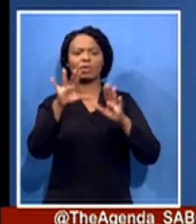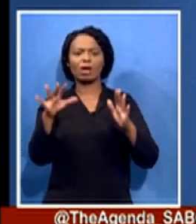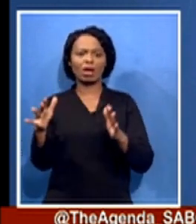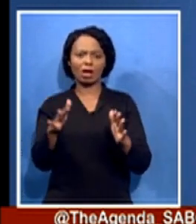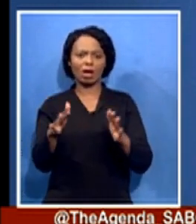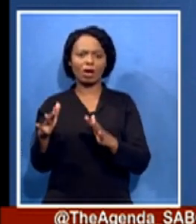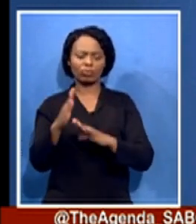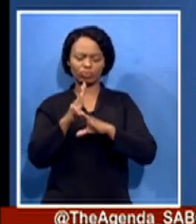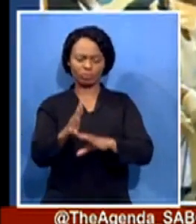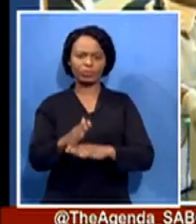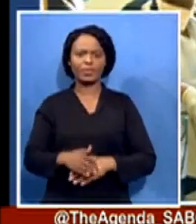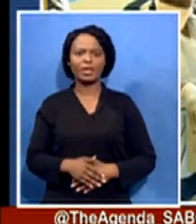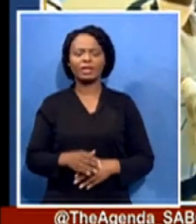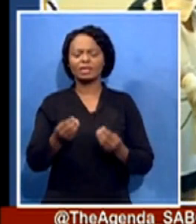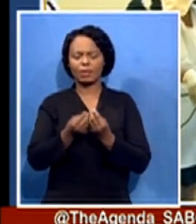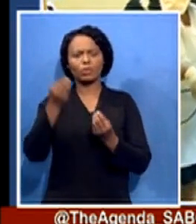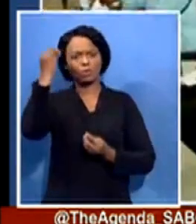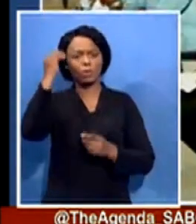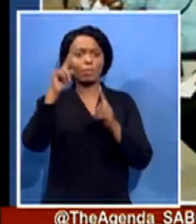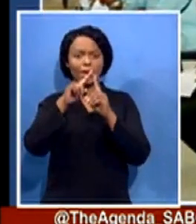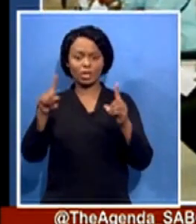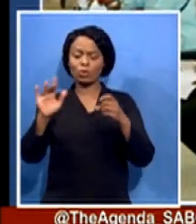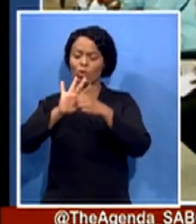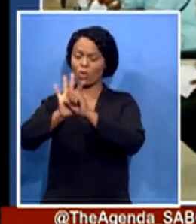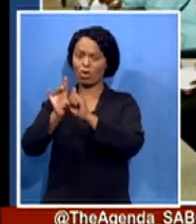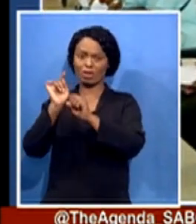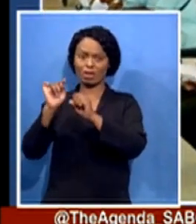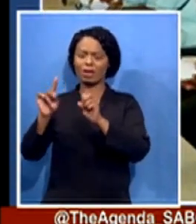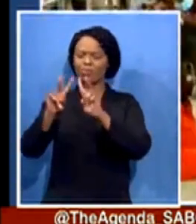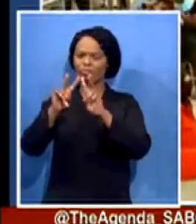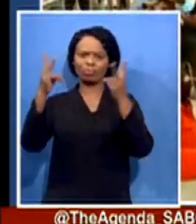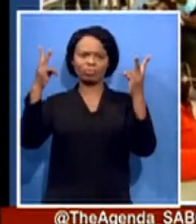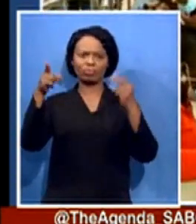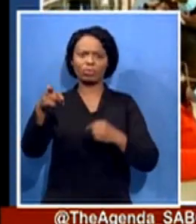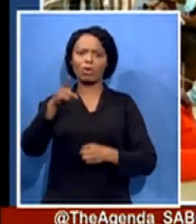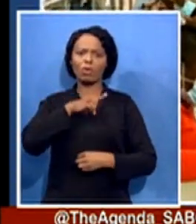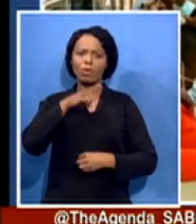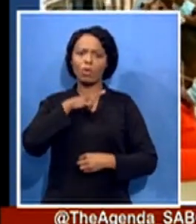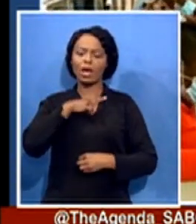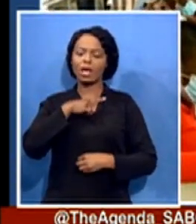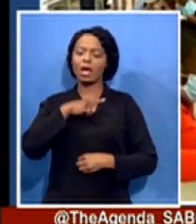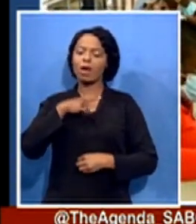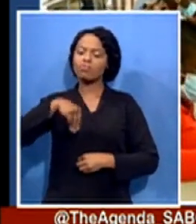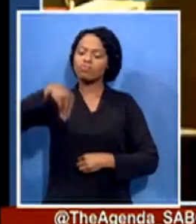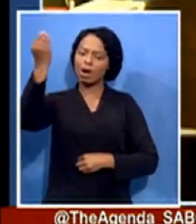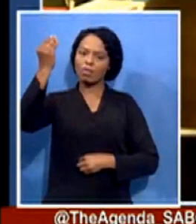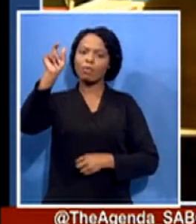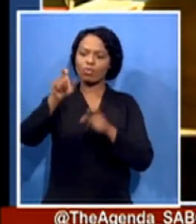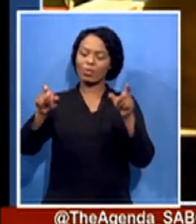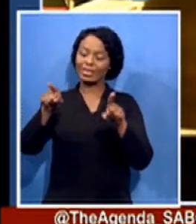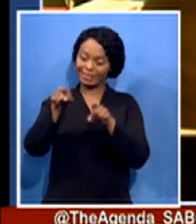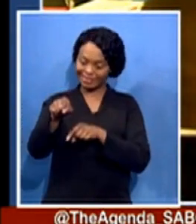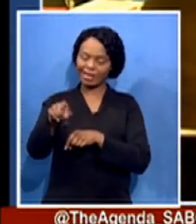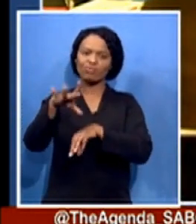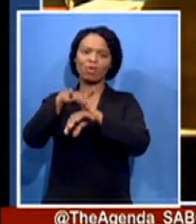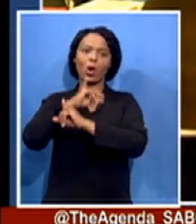obviously different. It's the other way around. It's the older people who get the worst disease. And in fact, once you get down to the toddlers, you know, even